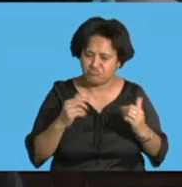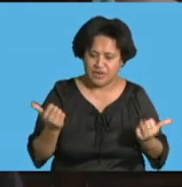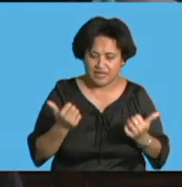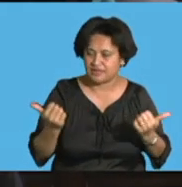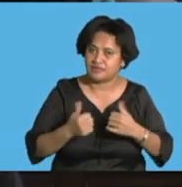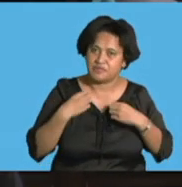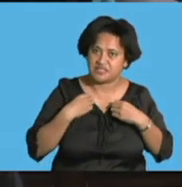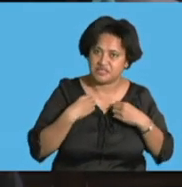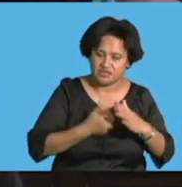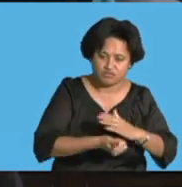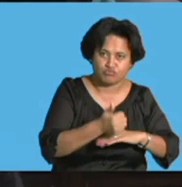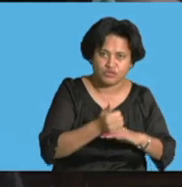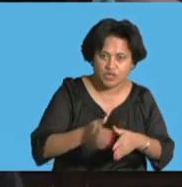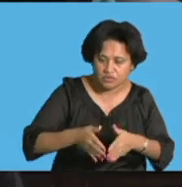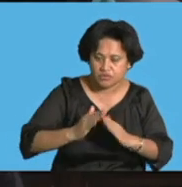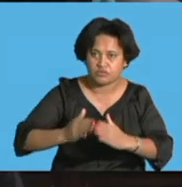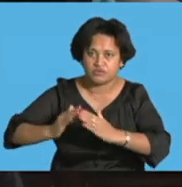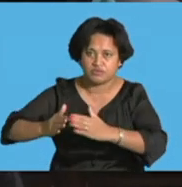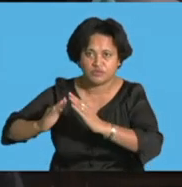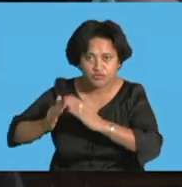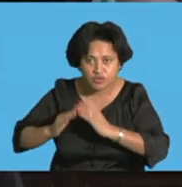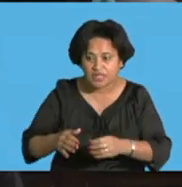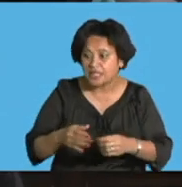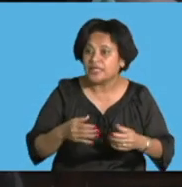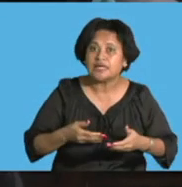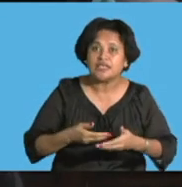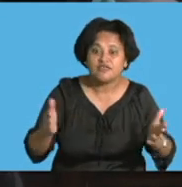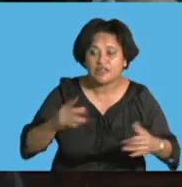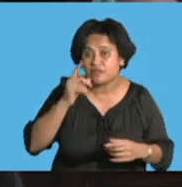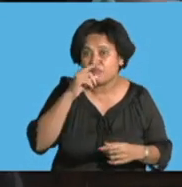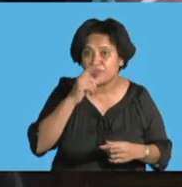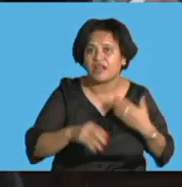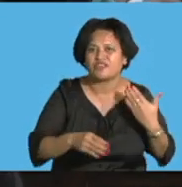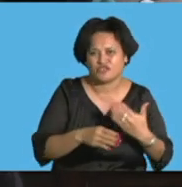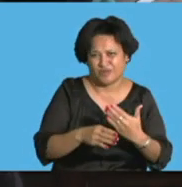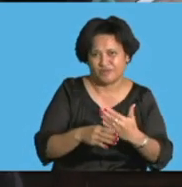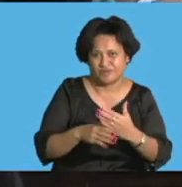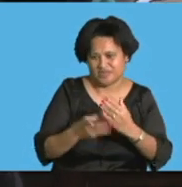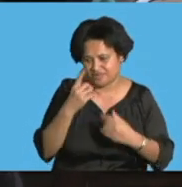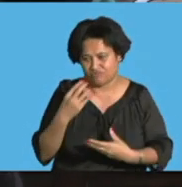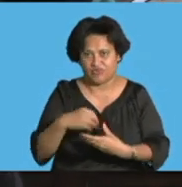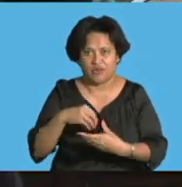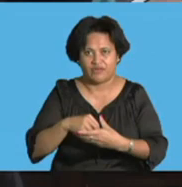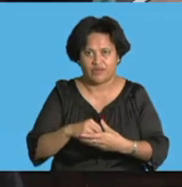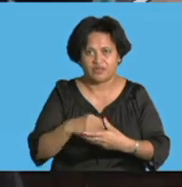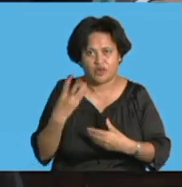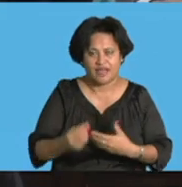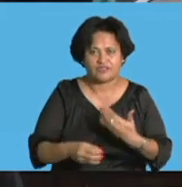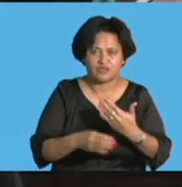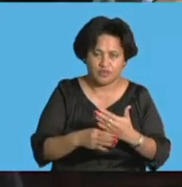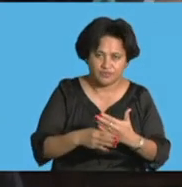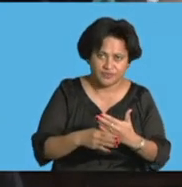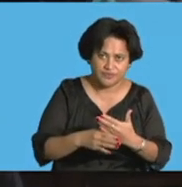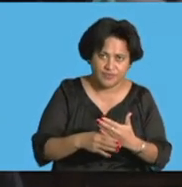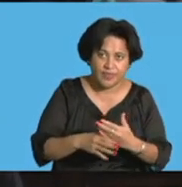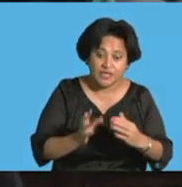employment to 36% of our workforce, or 60% if the informal sector is included. The